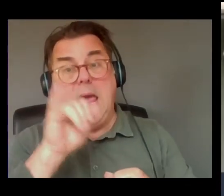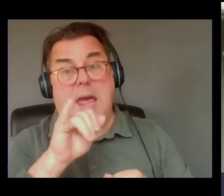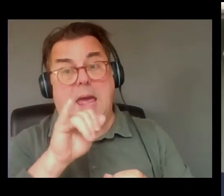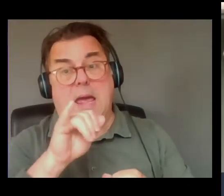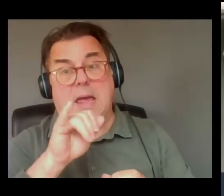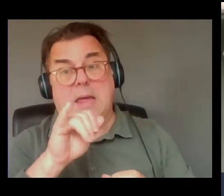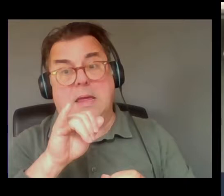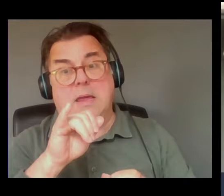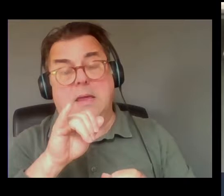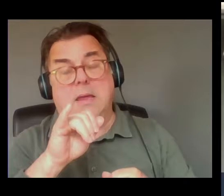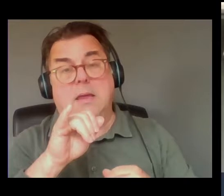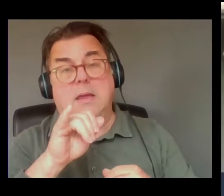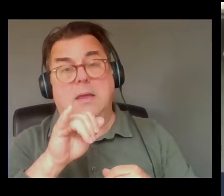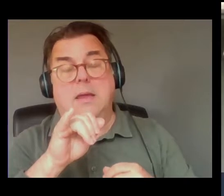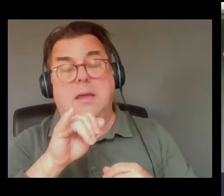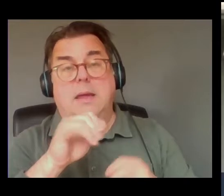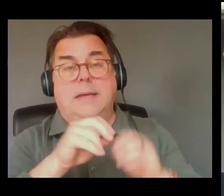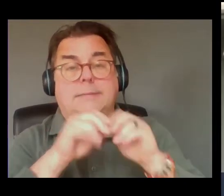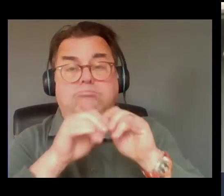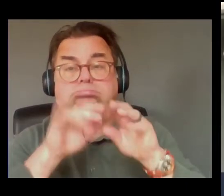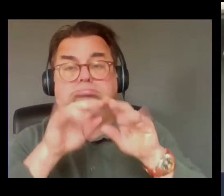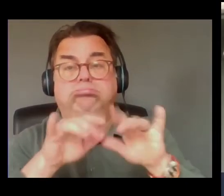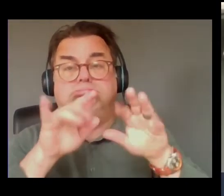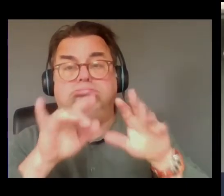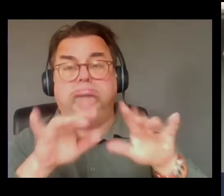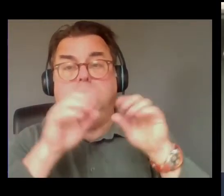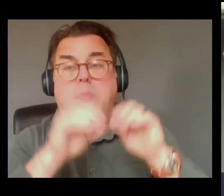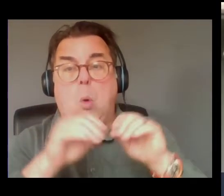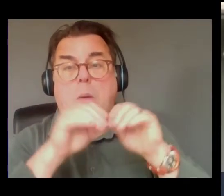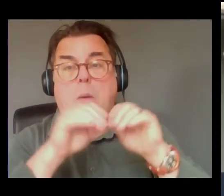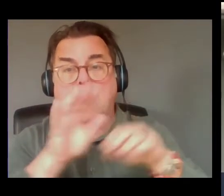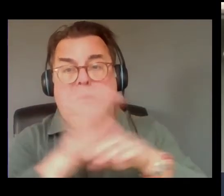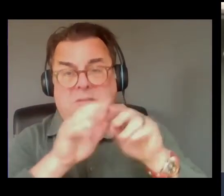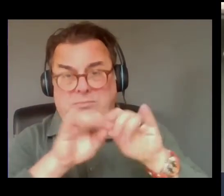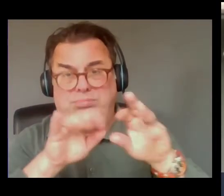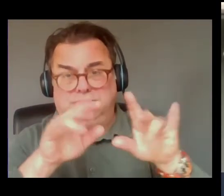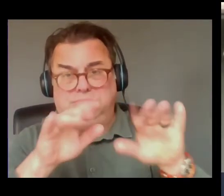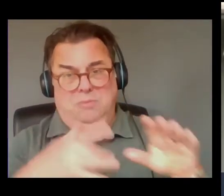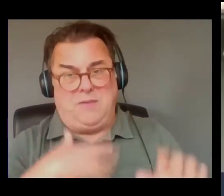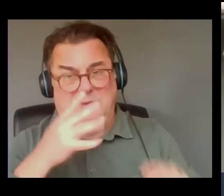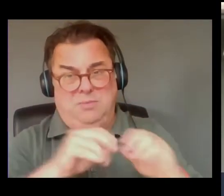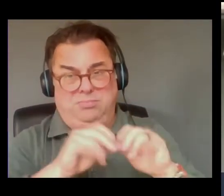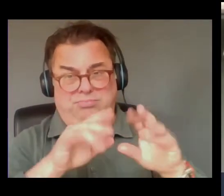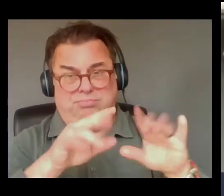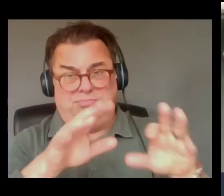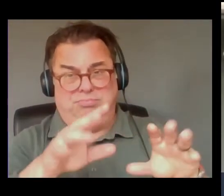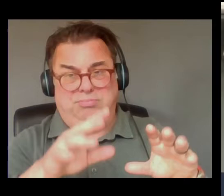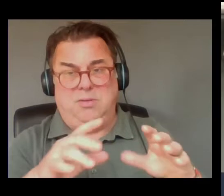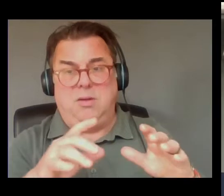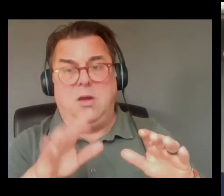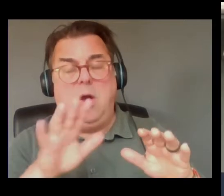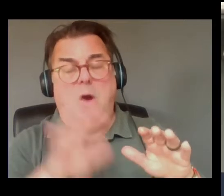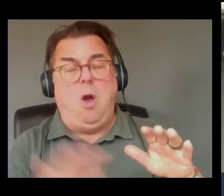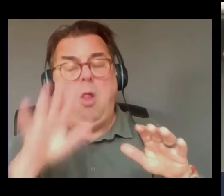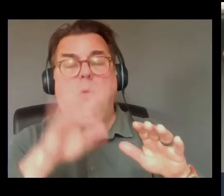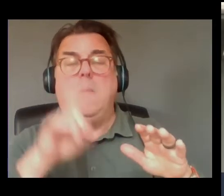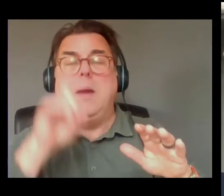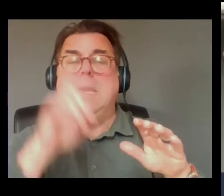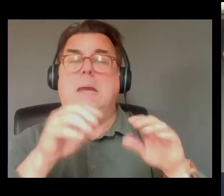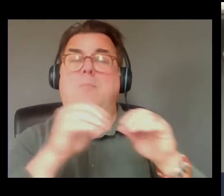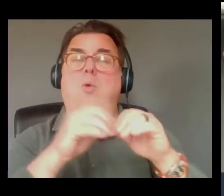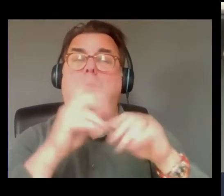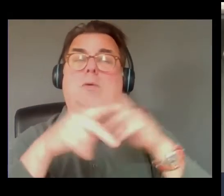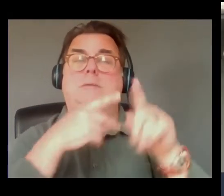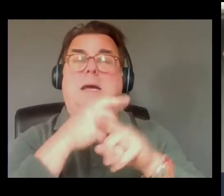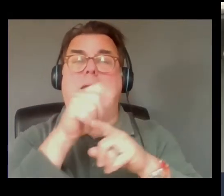as it continues to permeate every industry, which is something we think will continue to happen. There's just a growing need from all corners for the